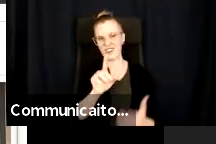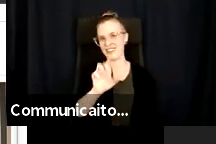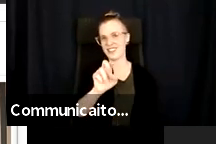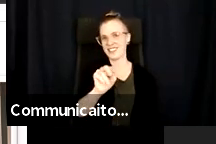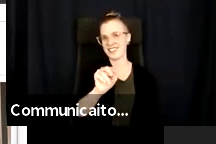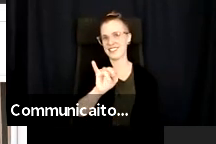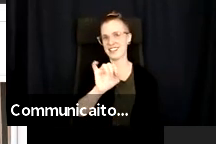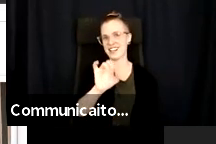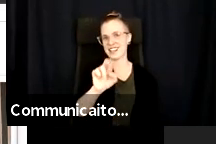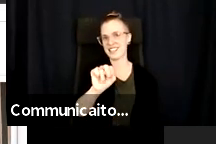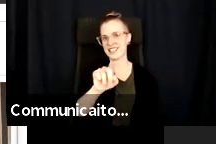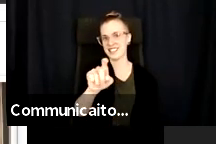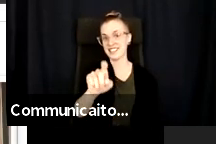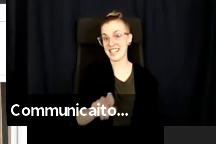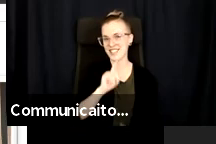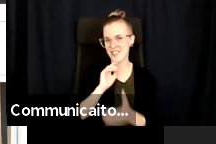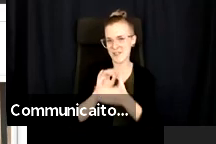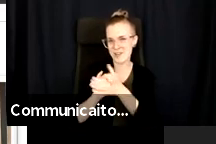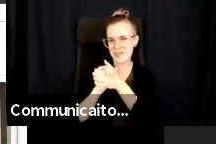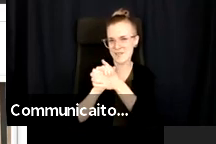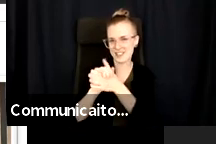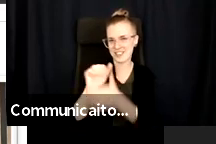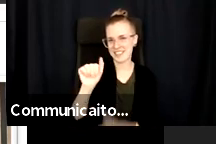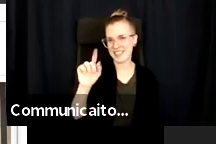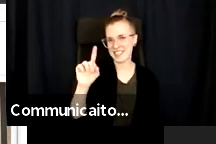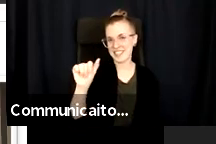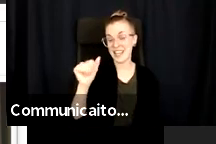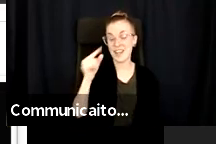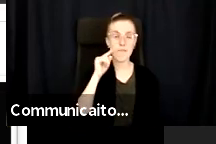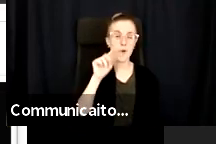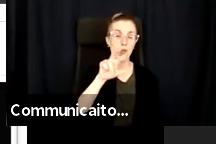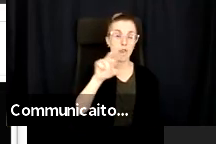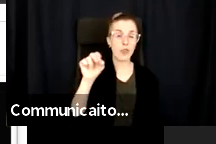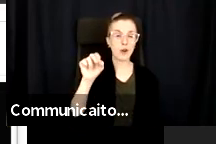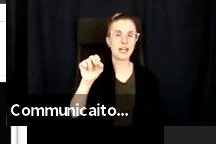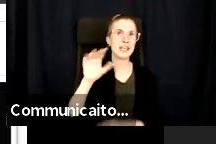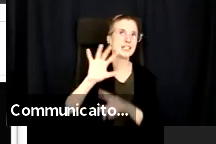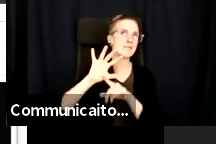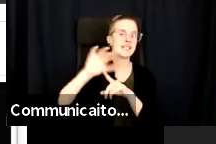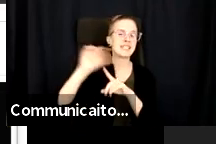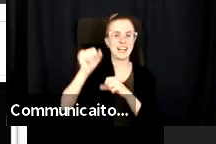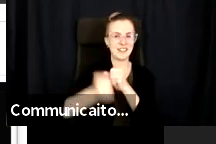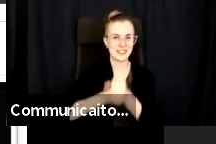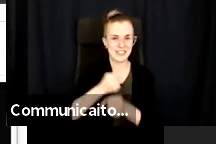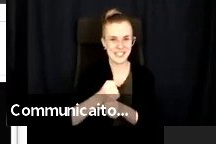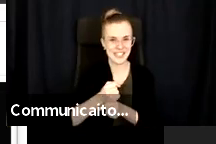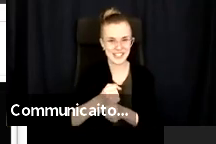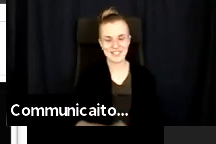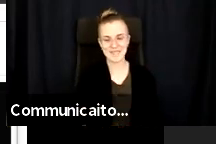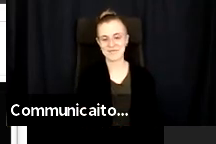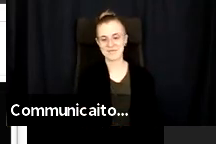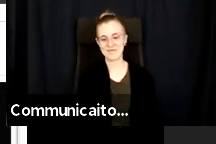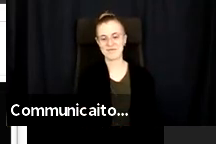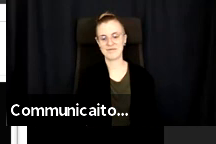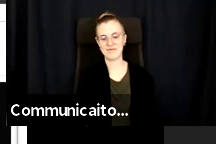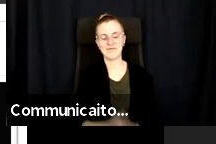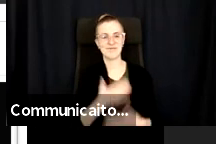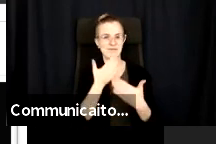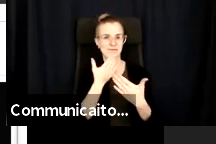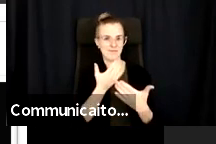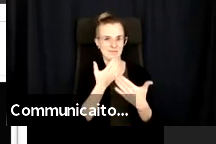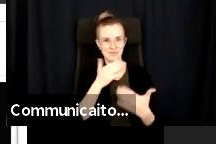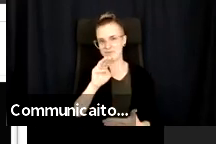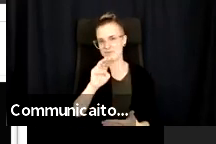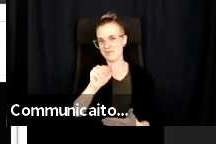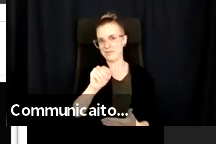ADA, for 30 spectacular years. Thank you, Mayor Gott. So we're going to